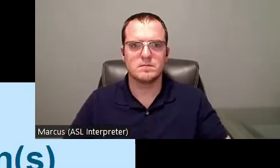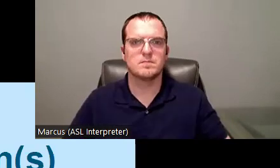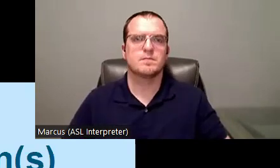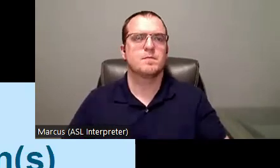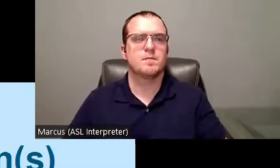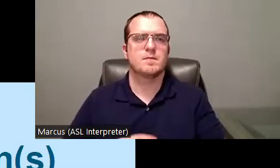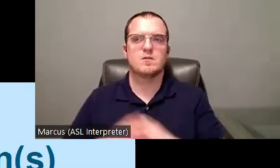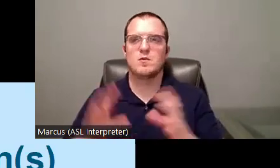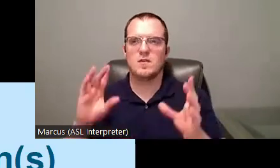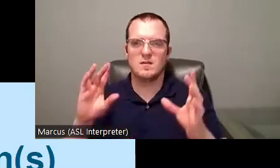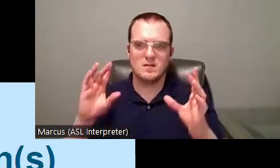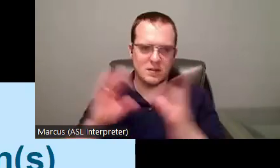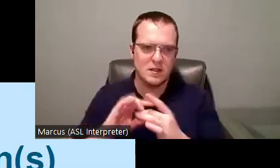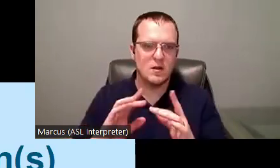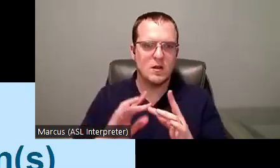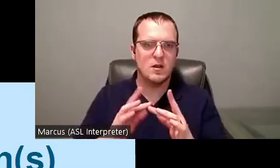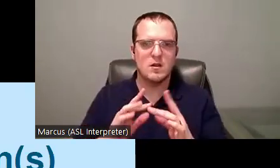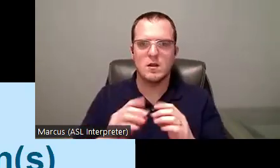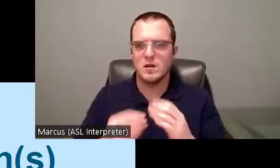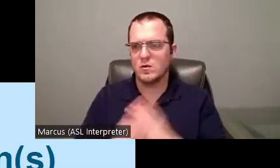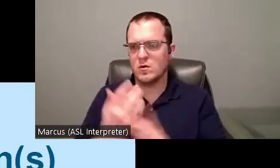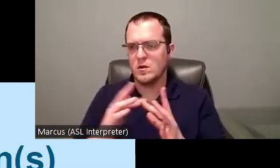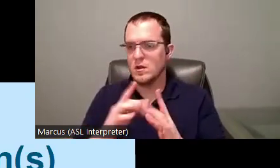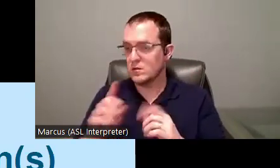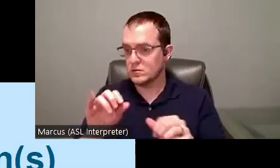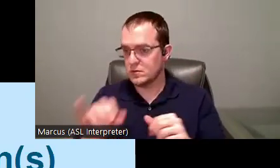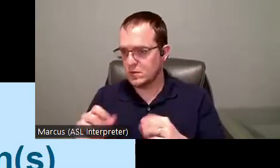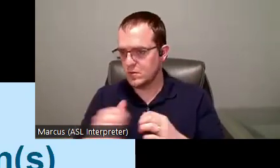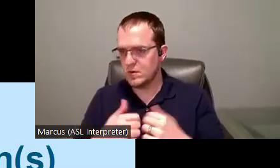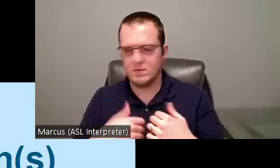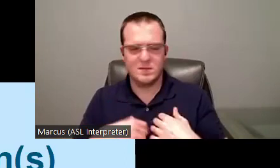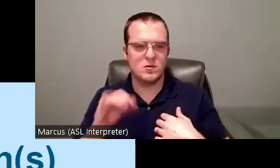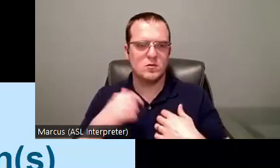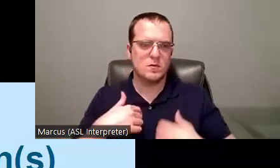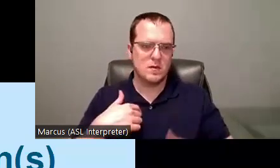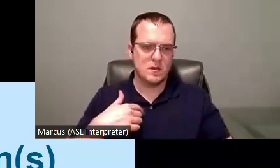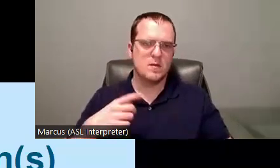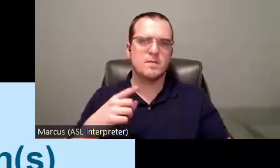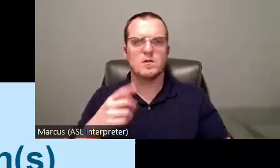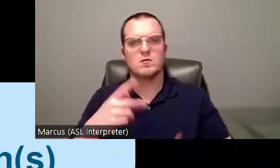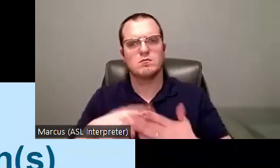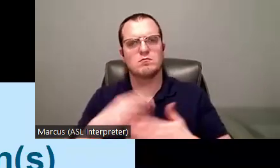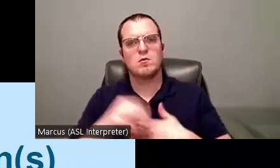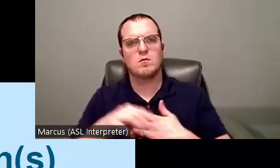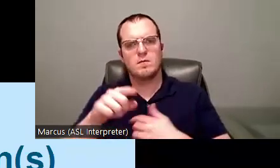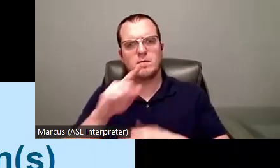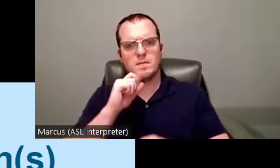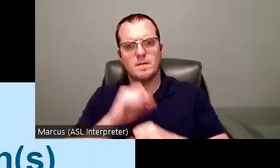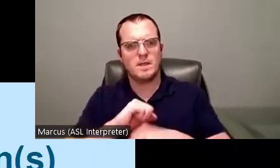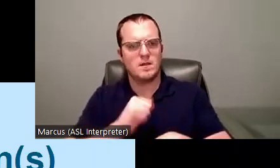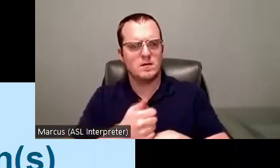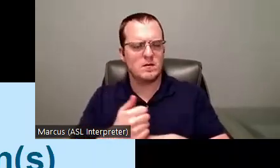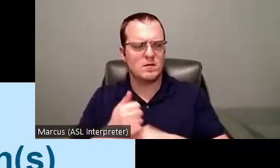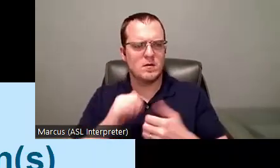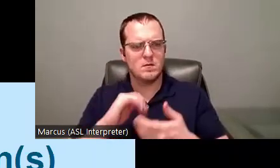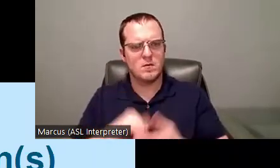program. Josette, you're staying with us for this one. Yeah, so this is also me. This is a program that we established in